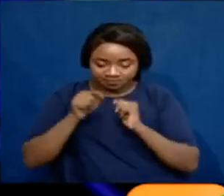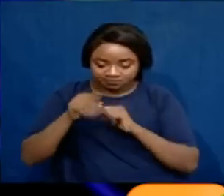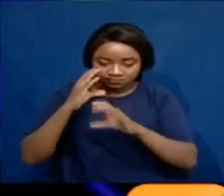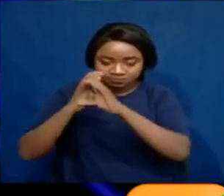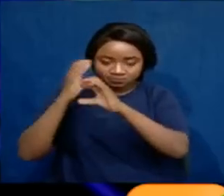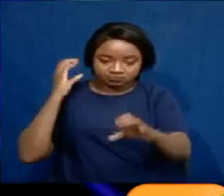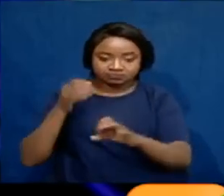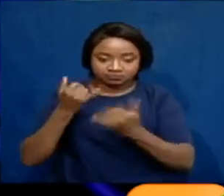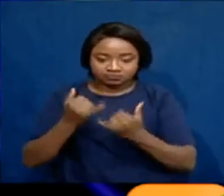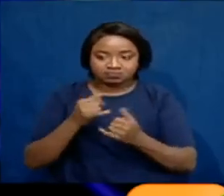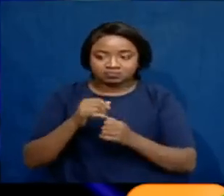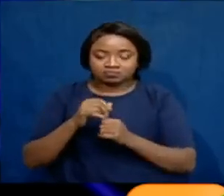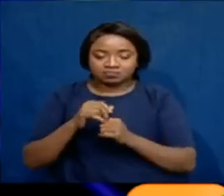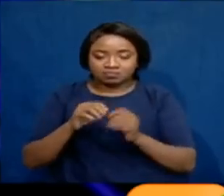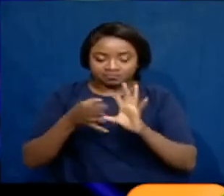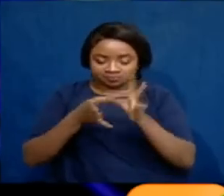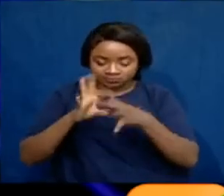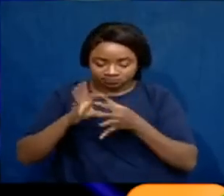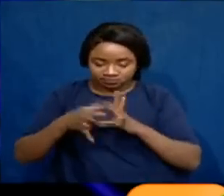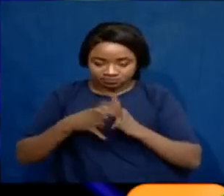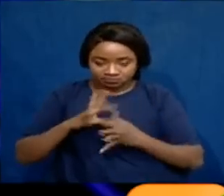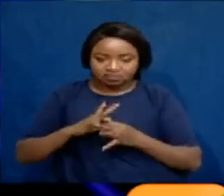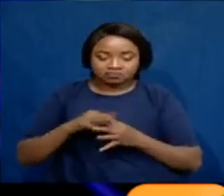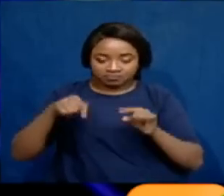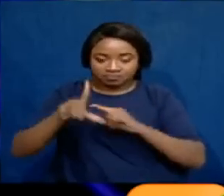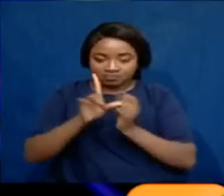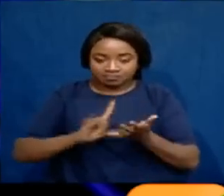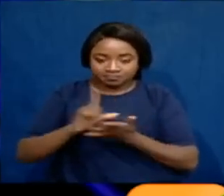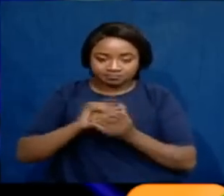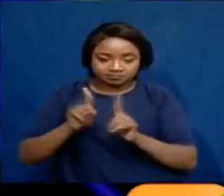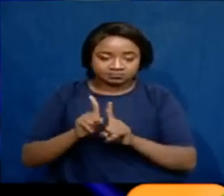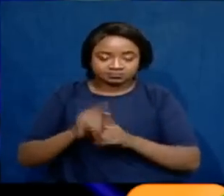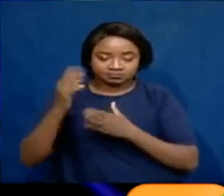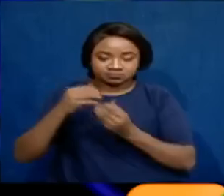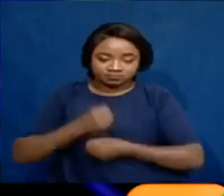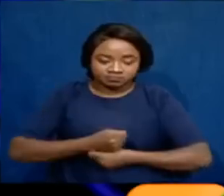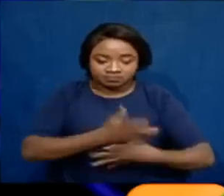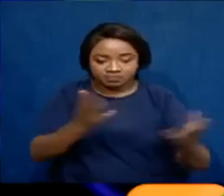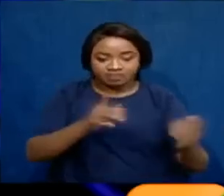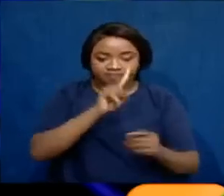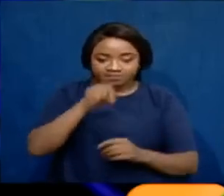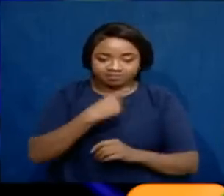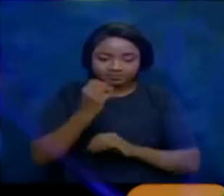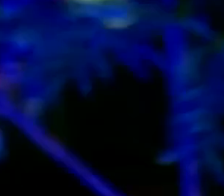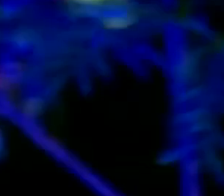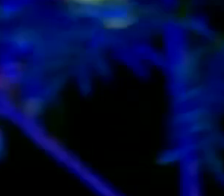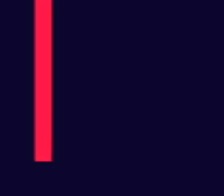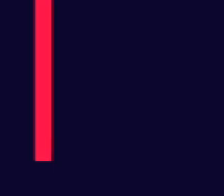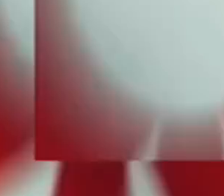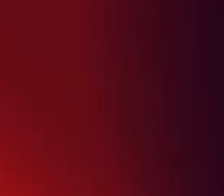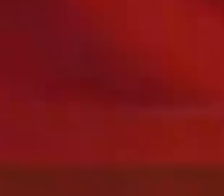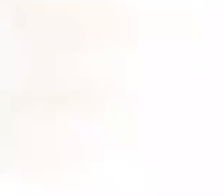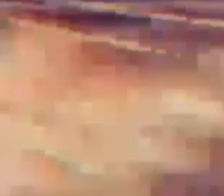assembling the EVs with the aim of supplying at least 1,000 electric buses by mid-2025.